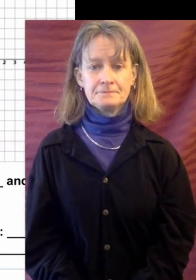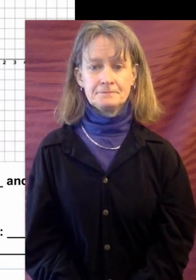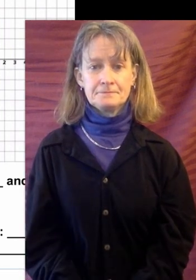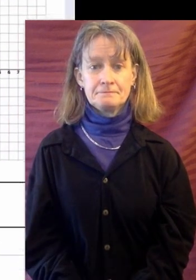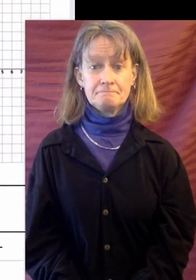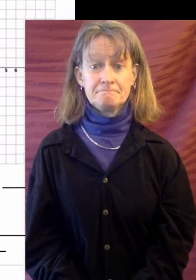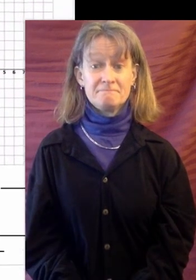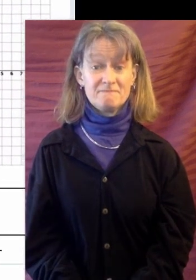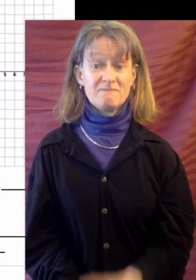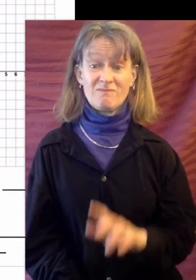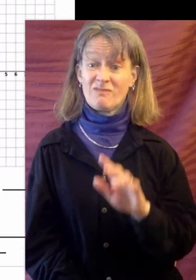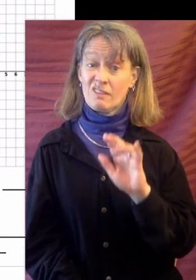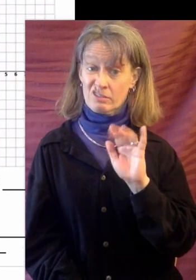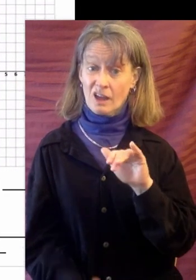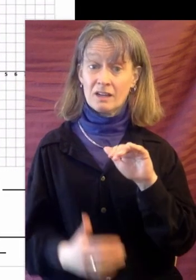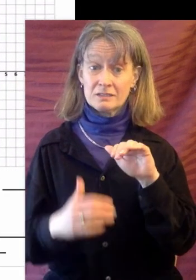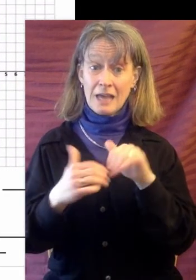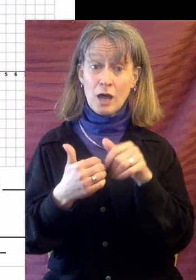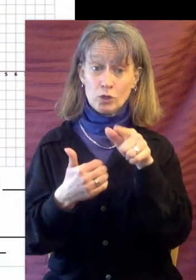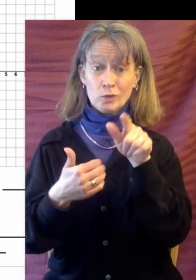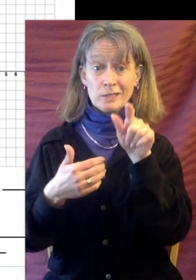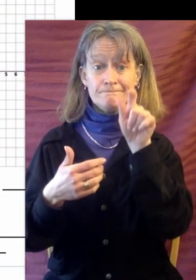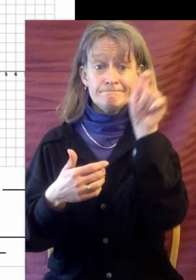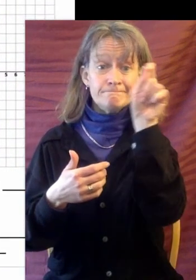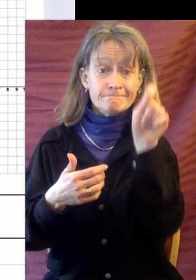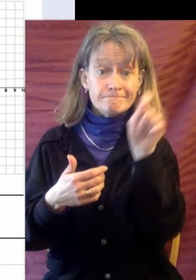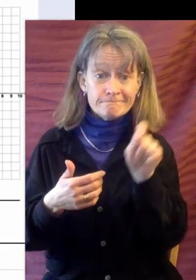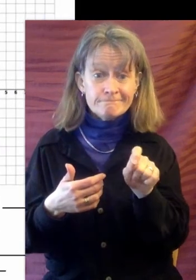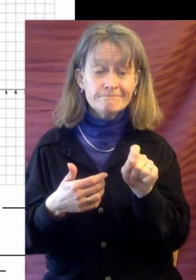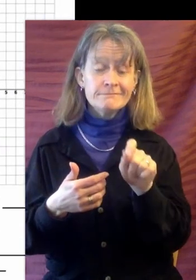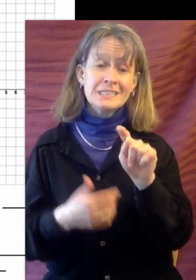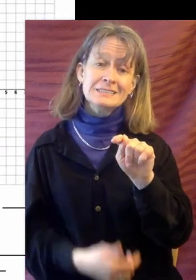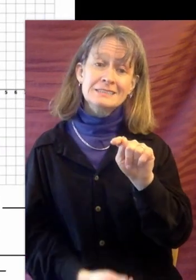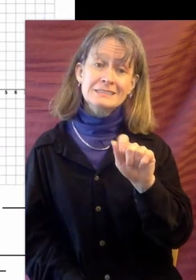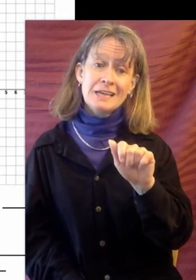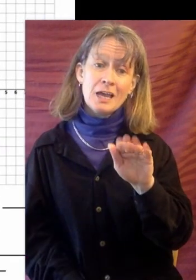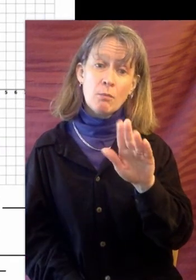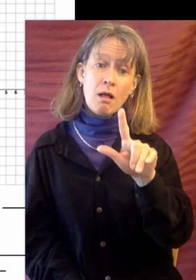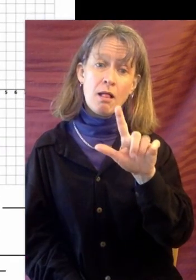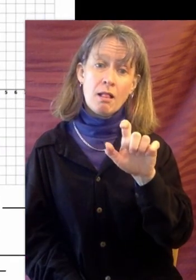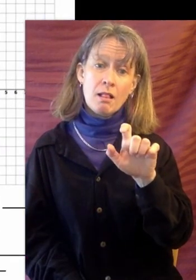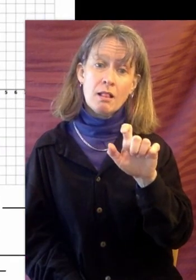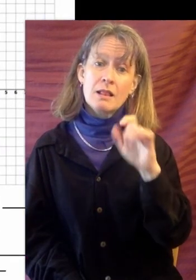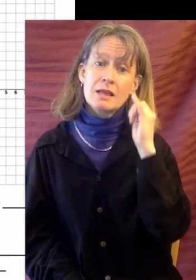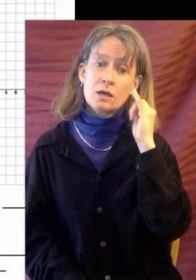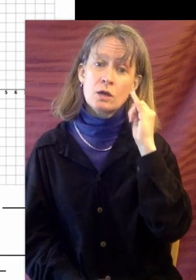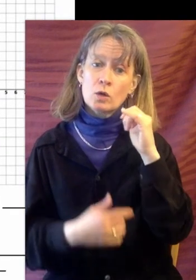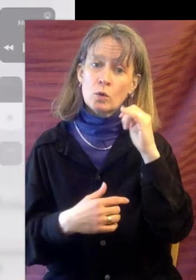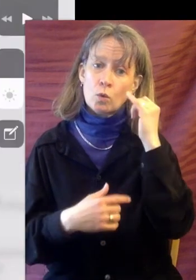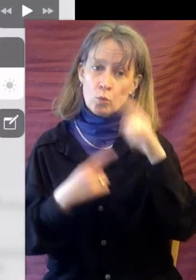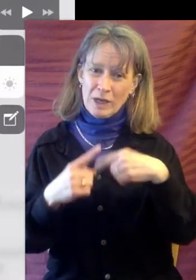And that is how you fill in a table using your function.